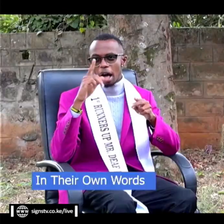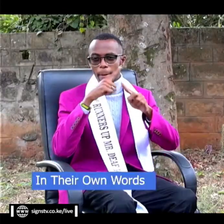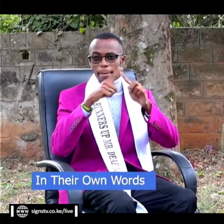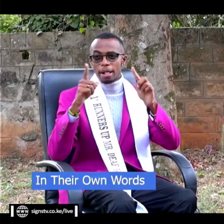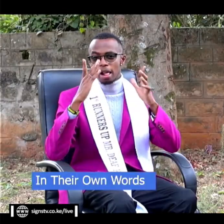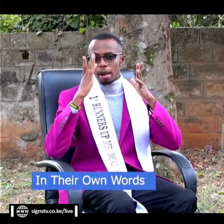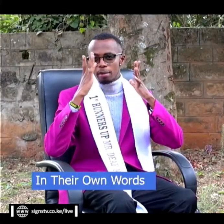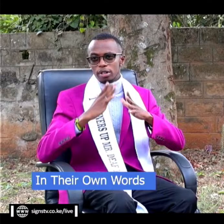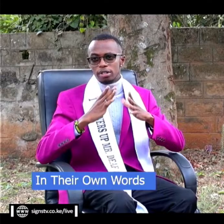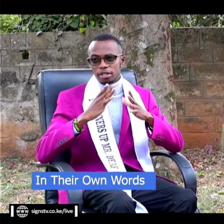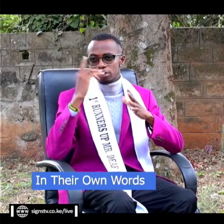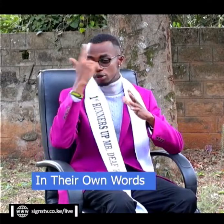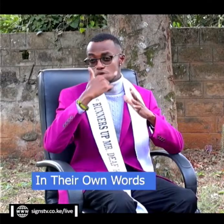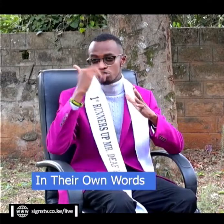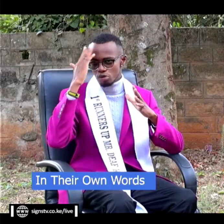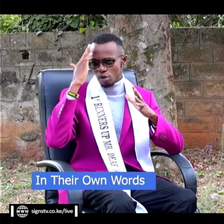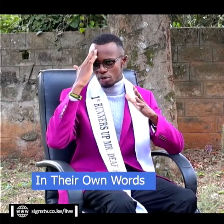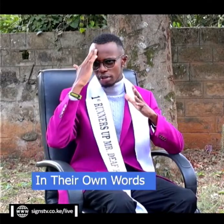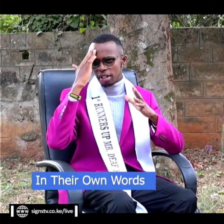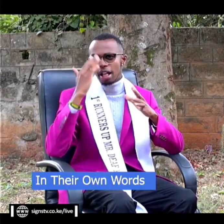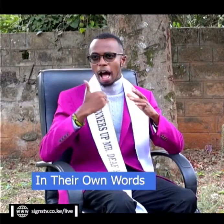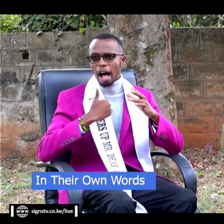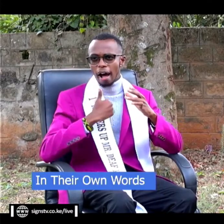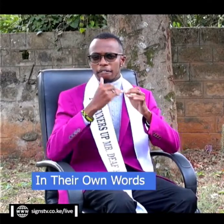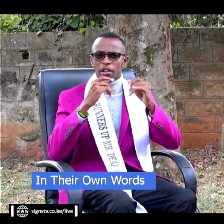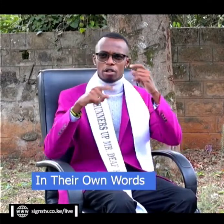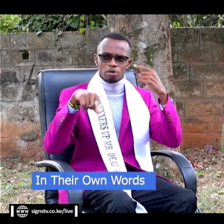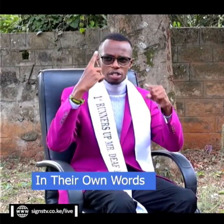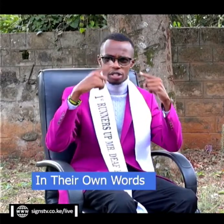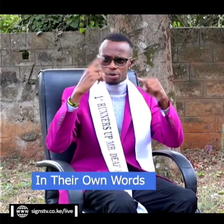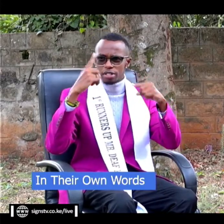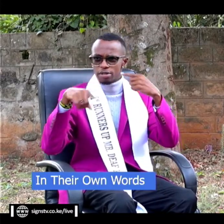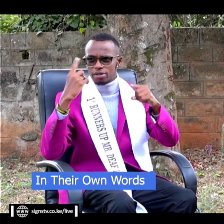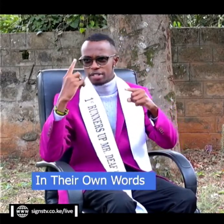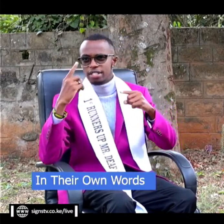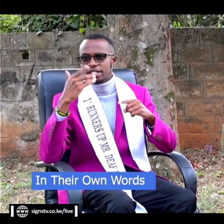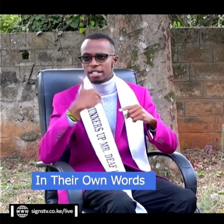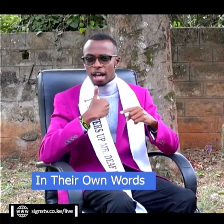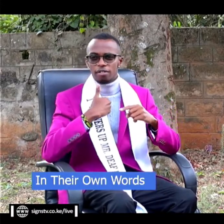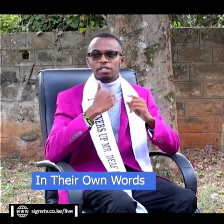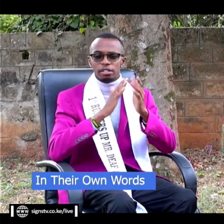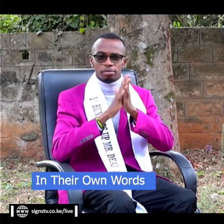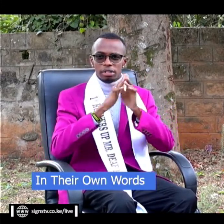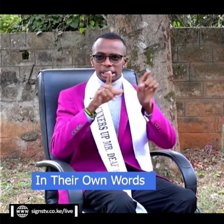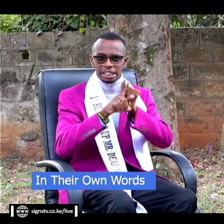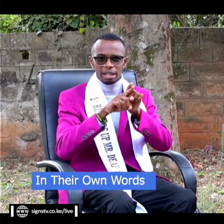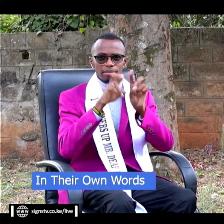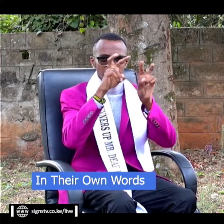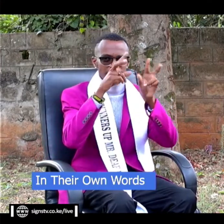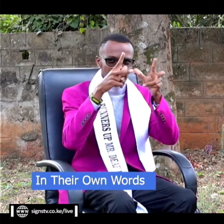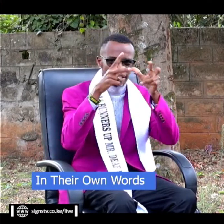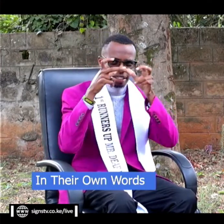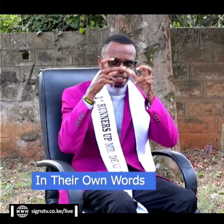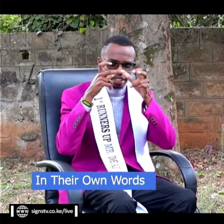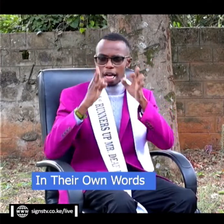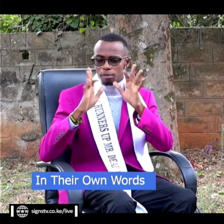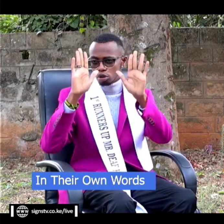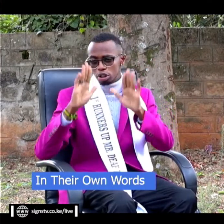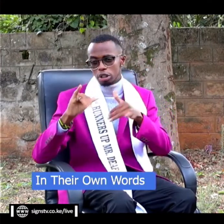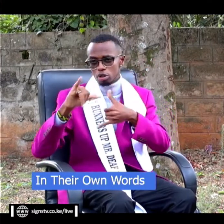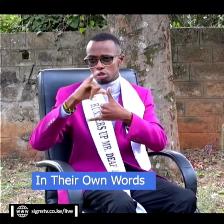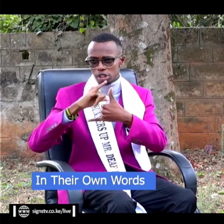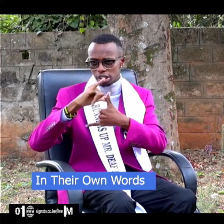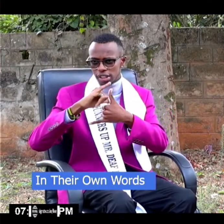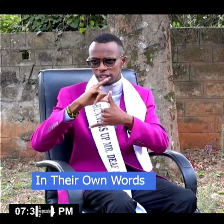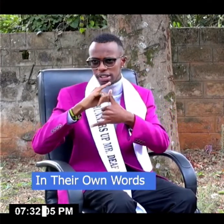I don't know the name for the role model, but I know his face. He has won a lot of competition. I think that